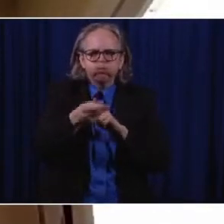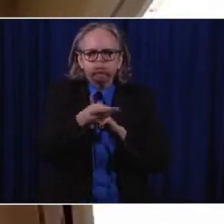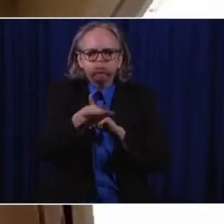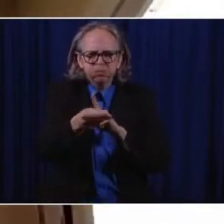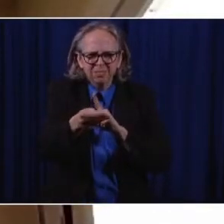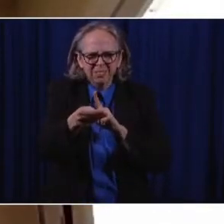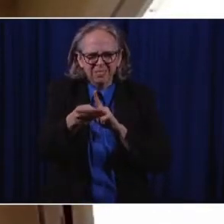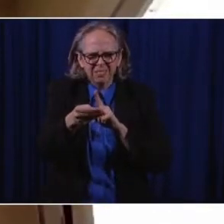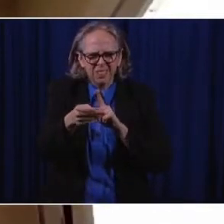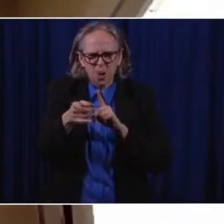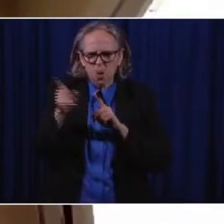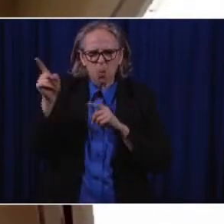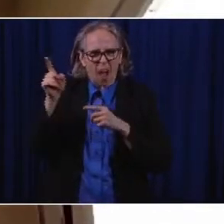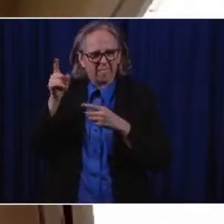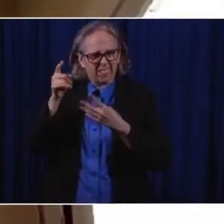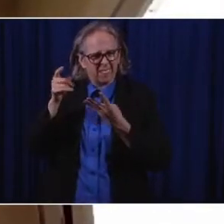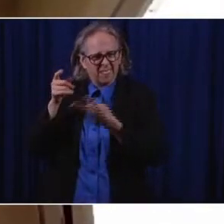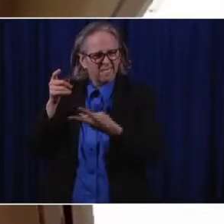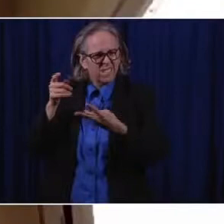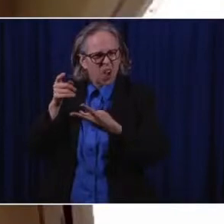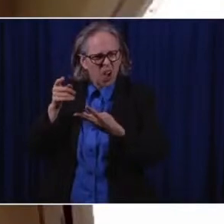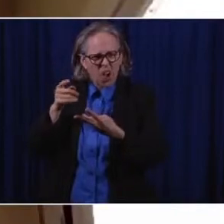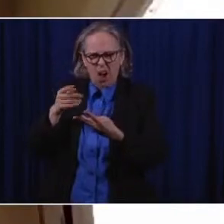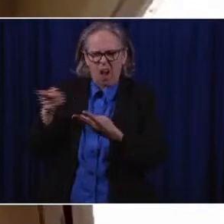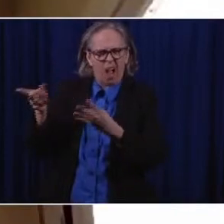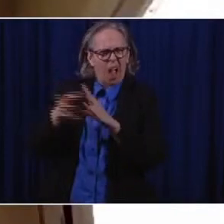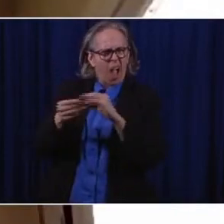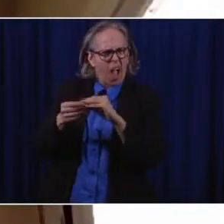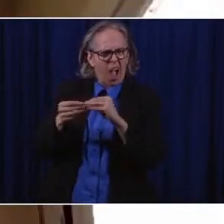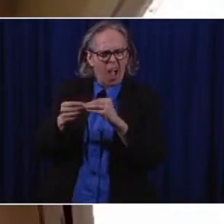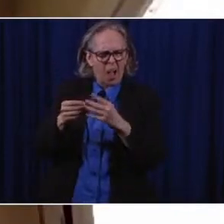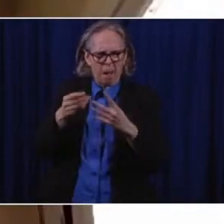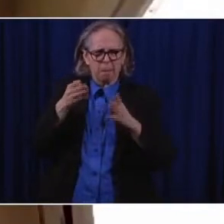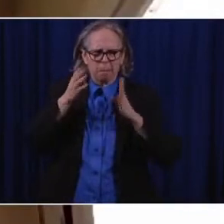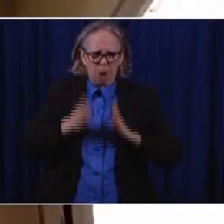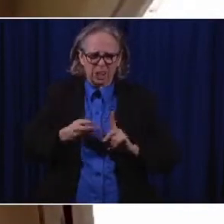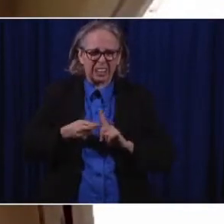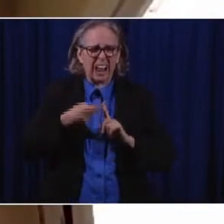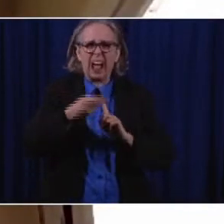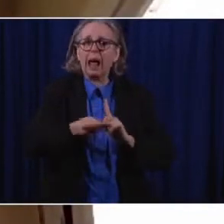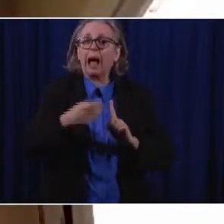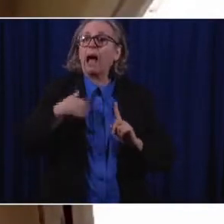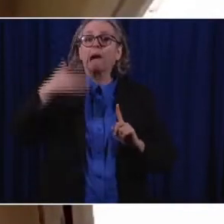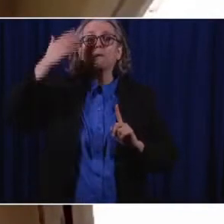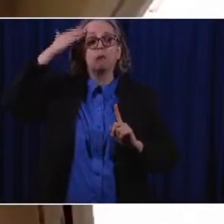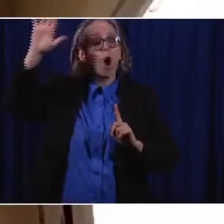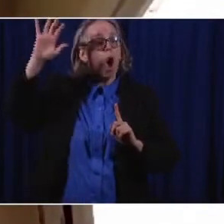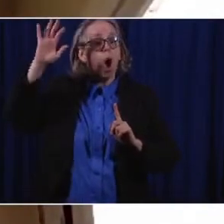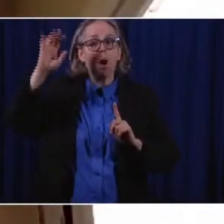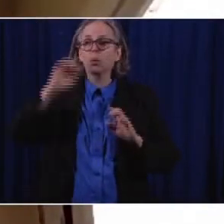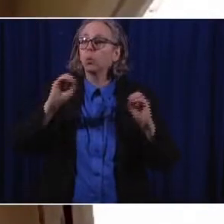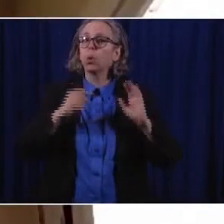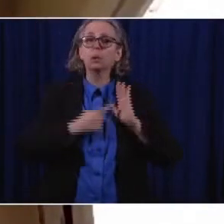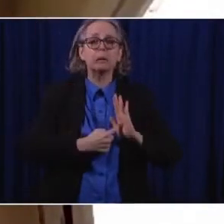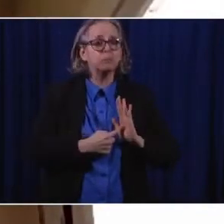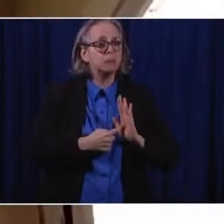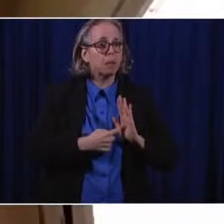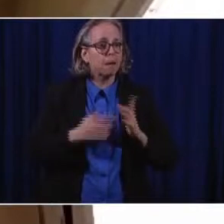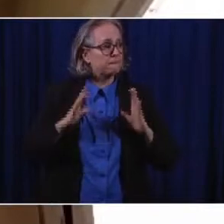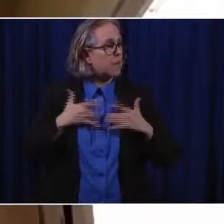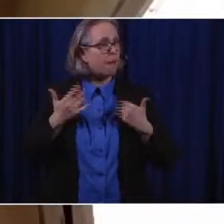who's spreading it has no idea that they're spreading the virus. They're completely asymptomatic. They feel perfectly